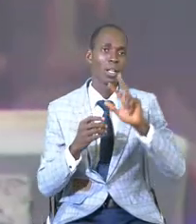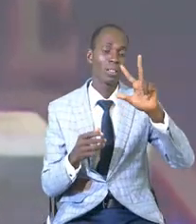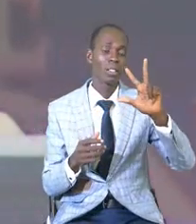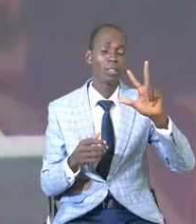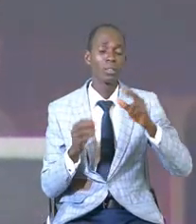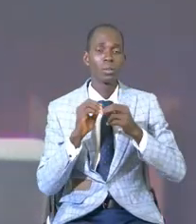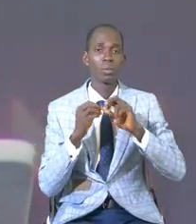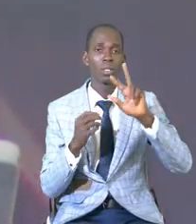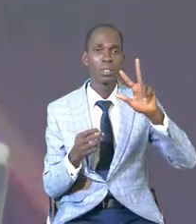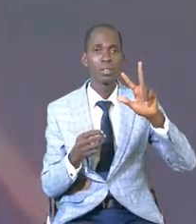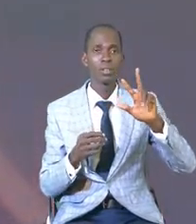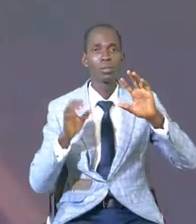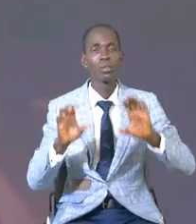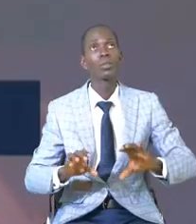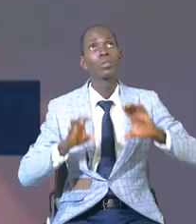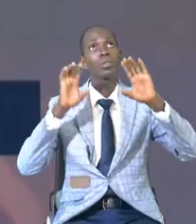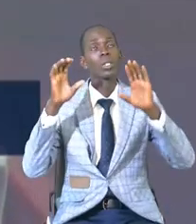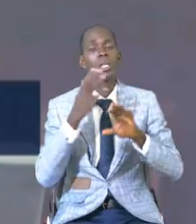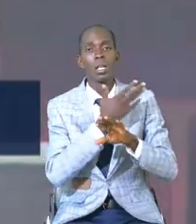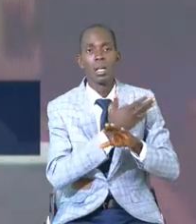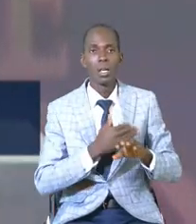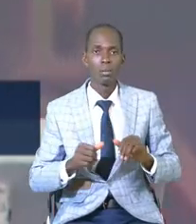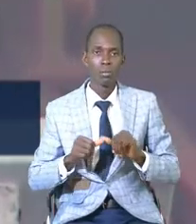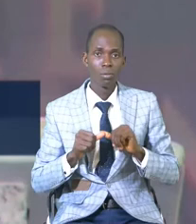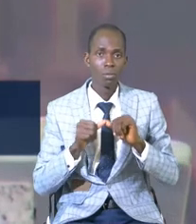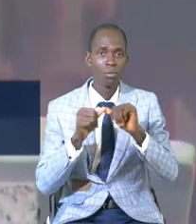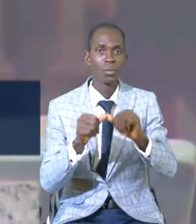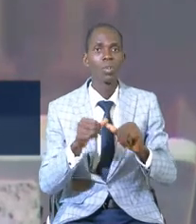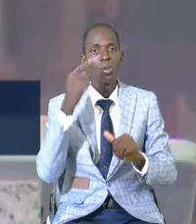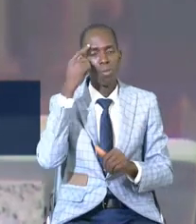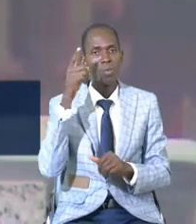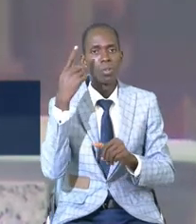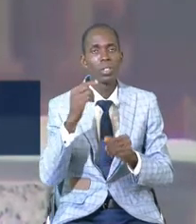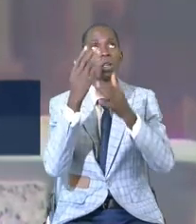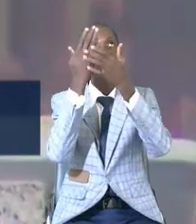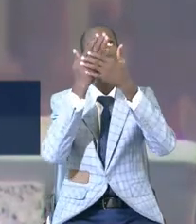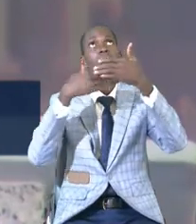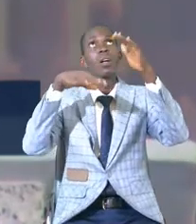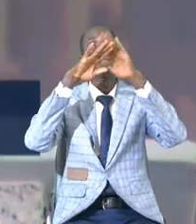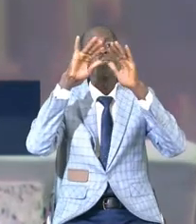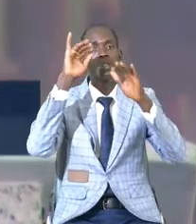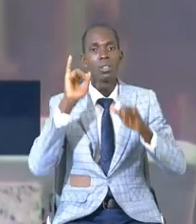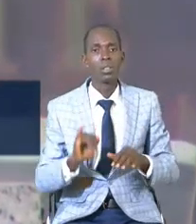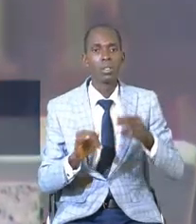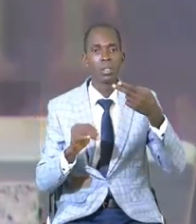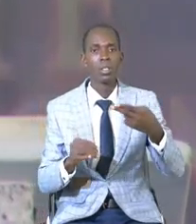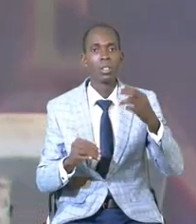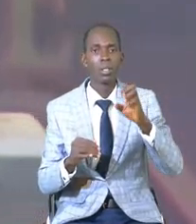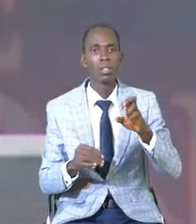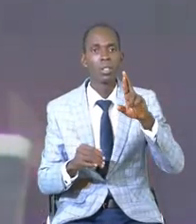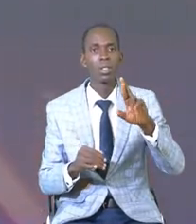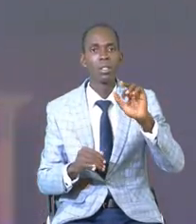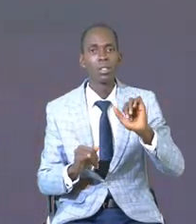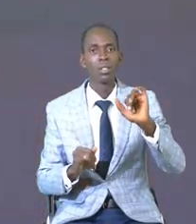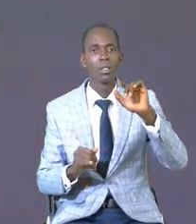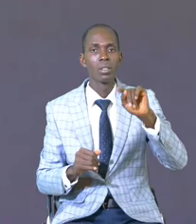number three here, consecration and steadfastness for the heavenly heritage. Look at verse 14. In